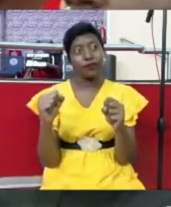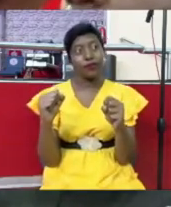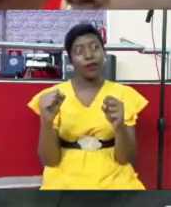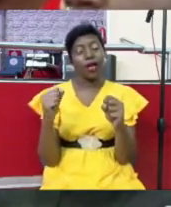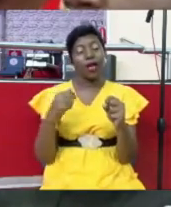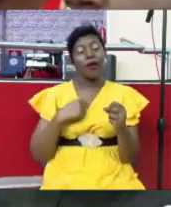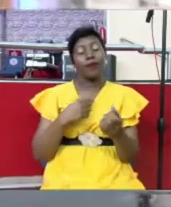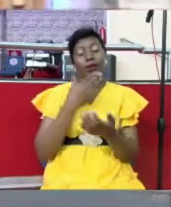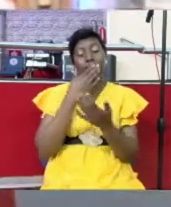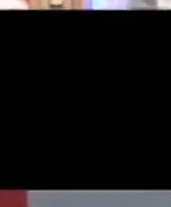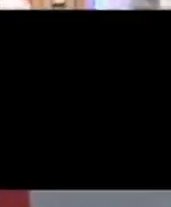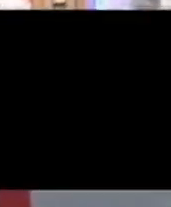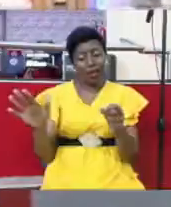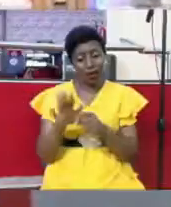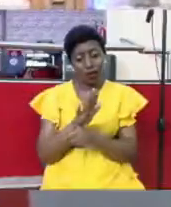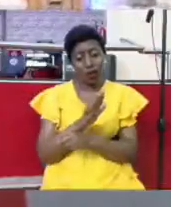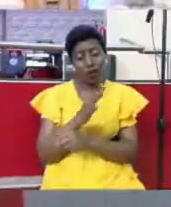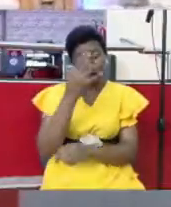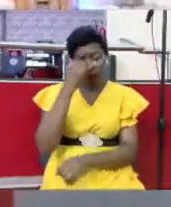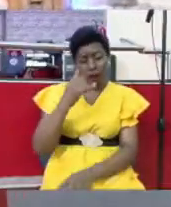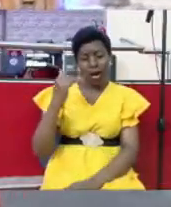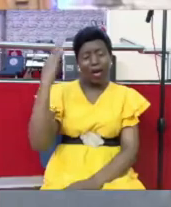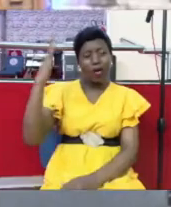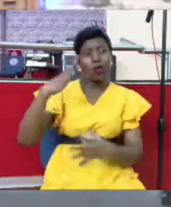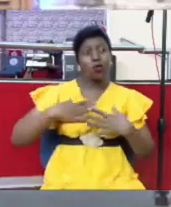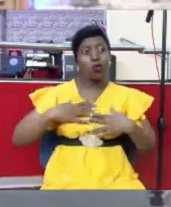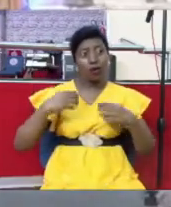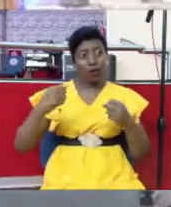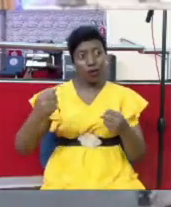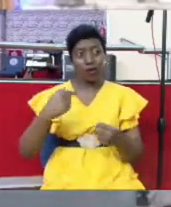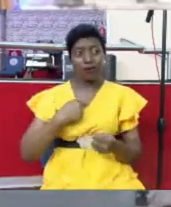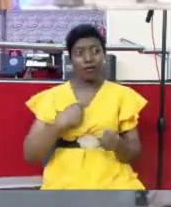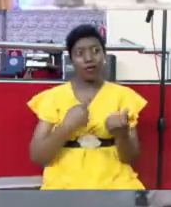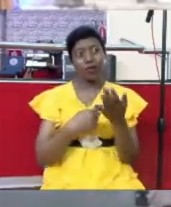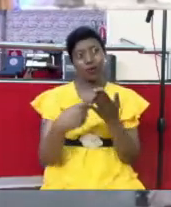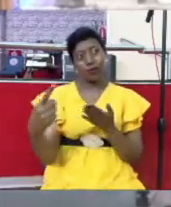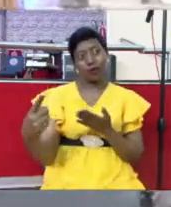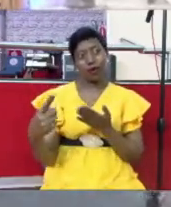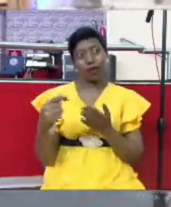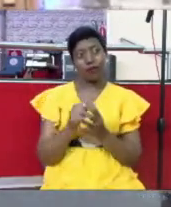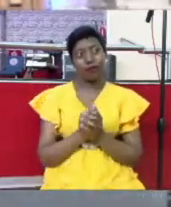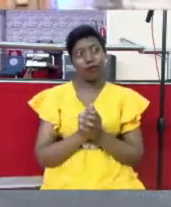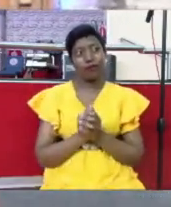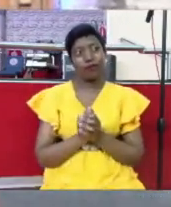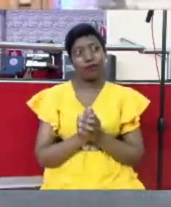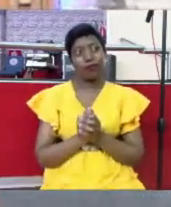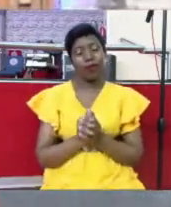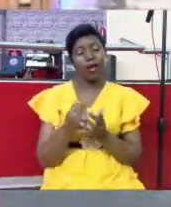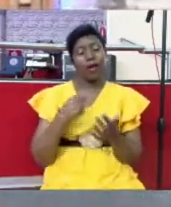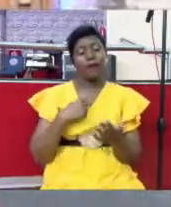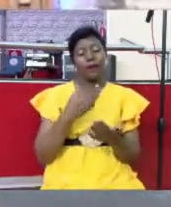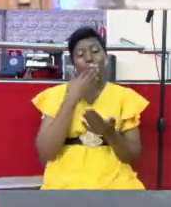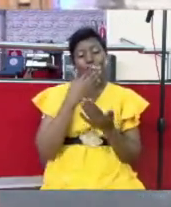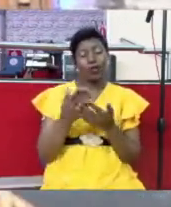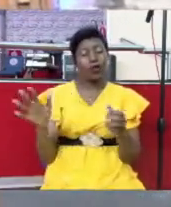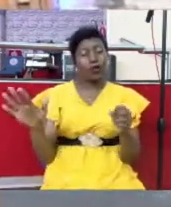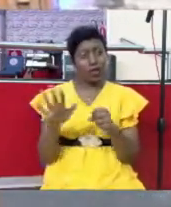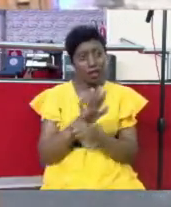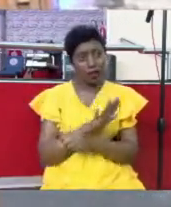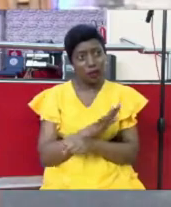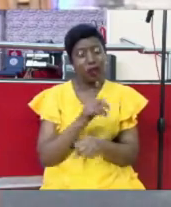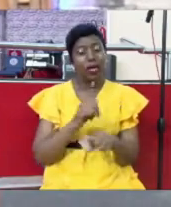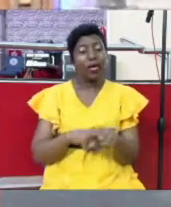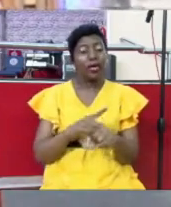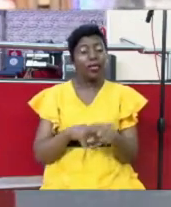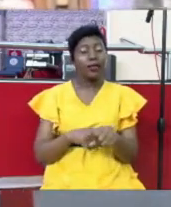grateful that you healed me during the week. Ninashukuru sana kwa sababu uliniponya wikini. I'm so grateful that when my house was